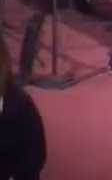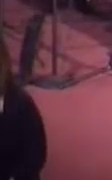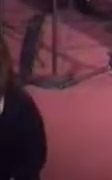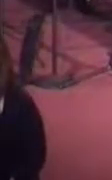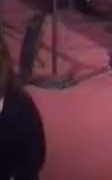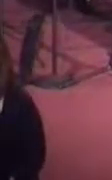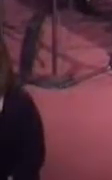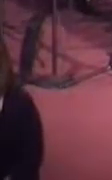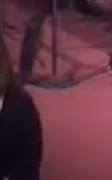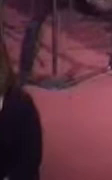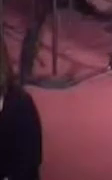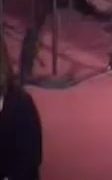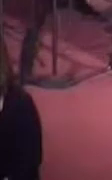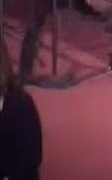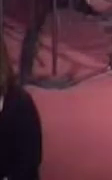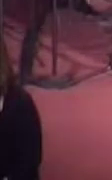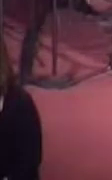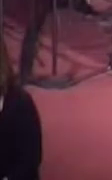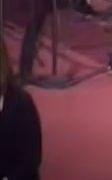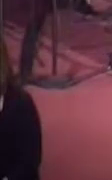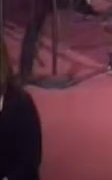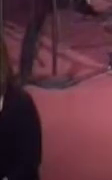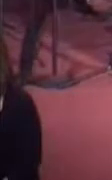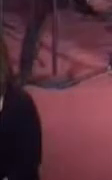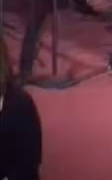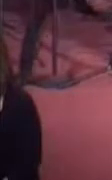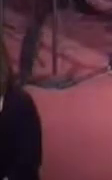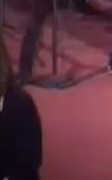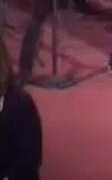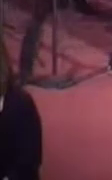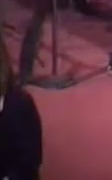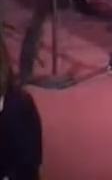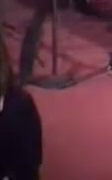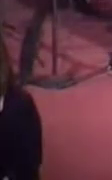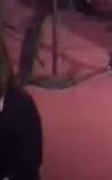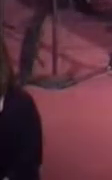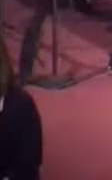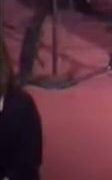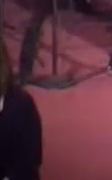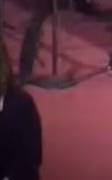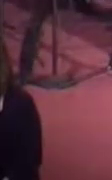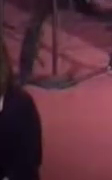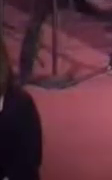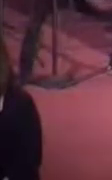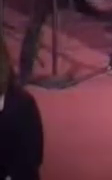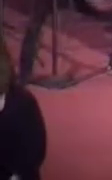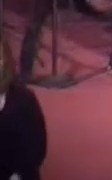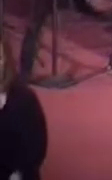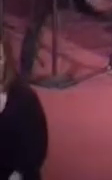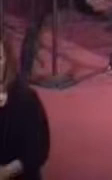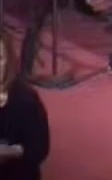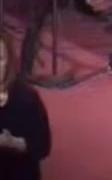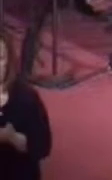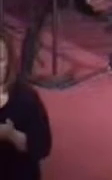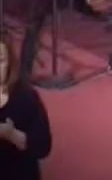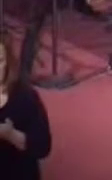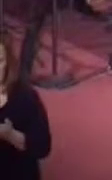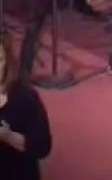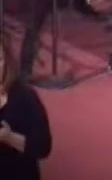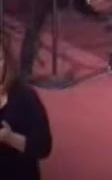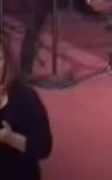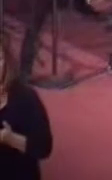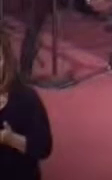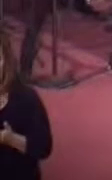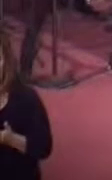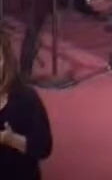Spirit of Jesus Christ, that what has happened to me will turn out for my deliverance. In other words, my sanctification, my